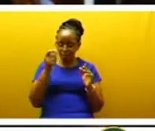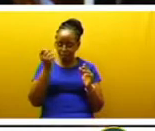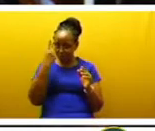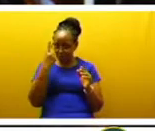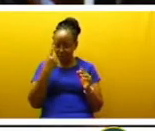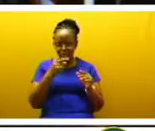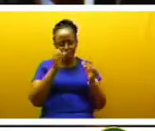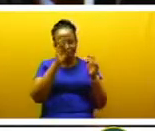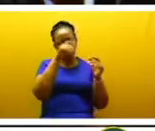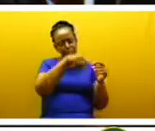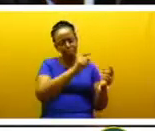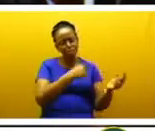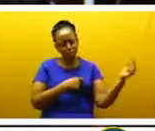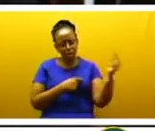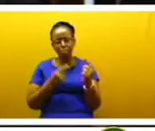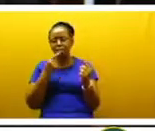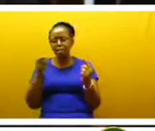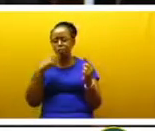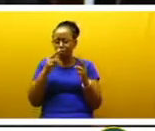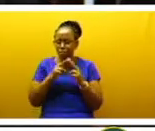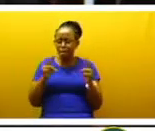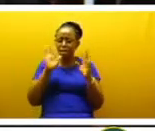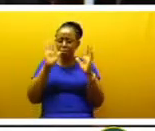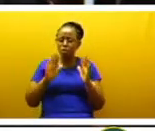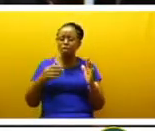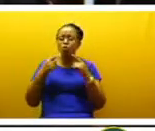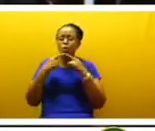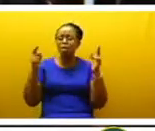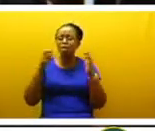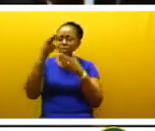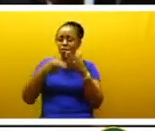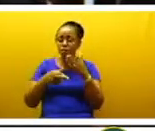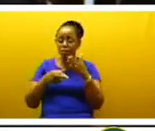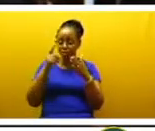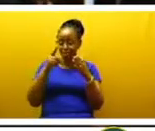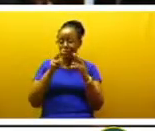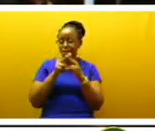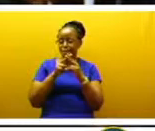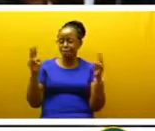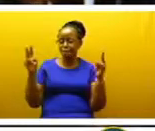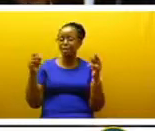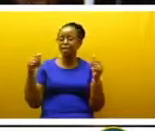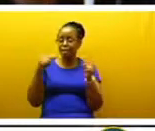a very dangerous legal